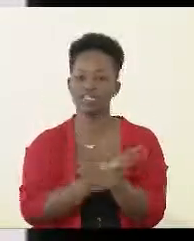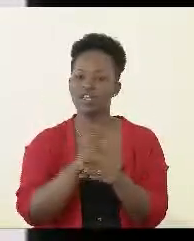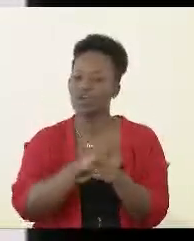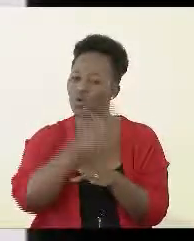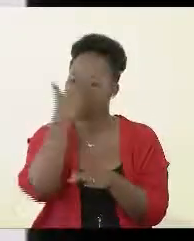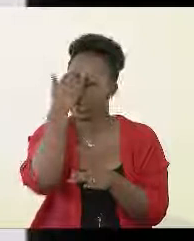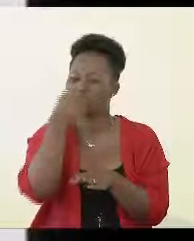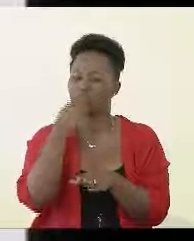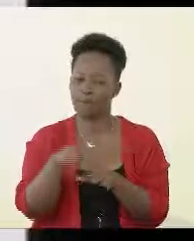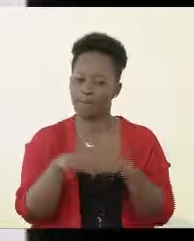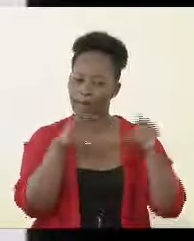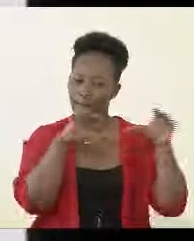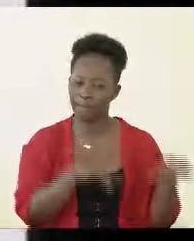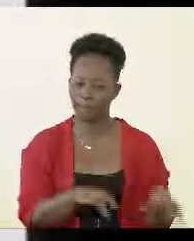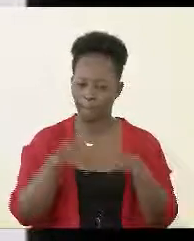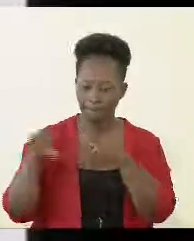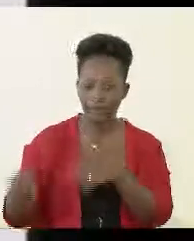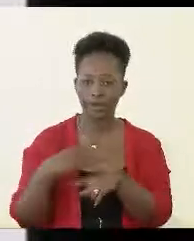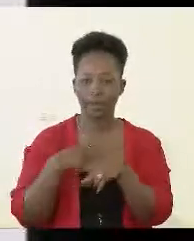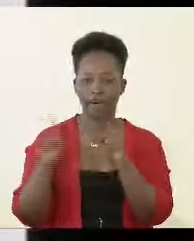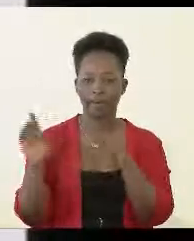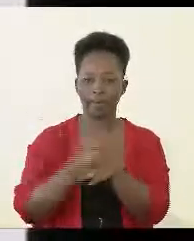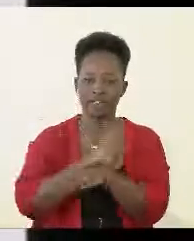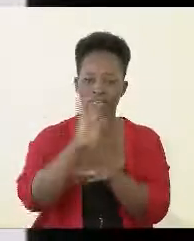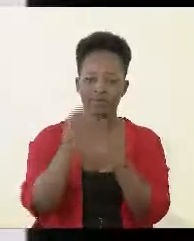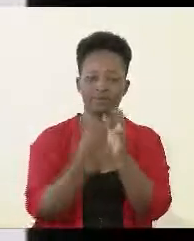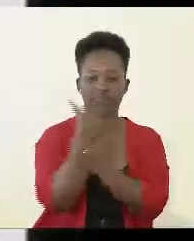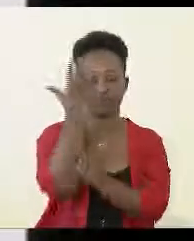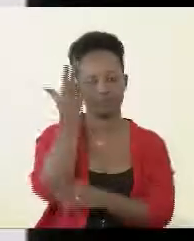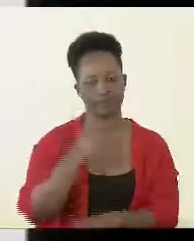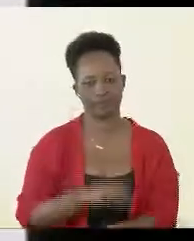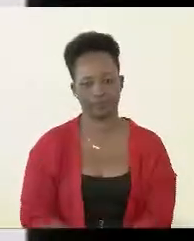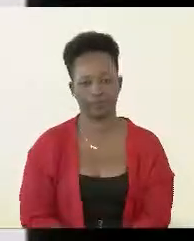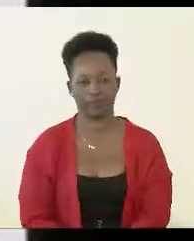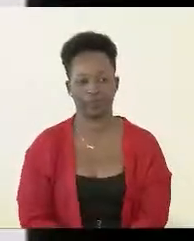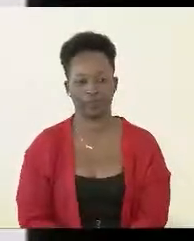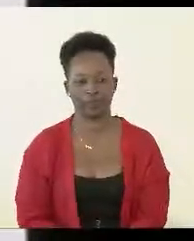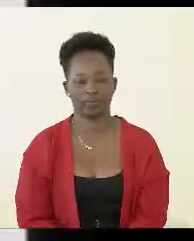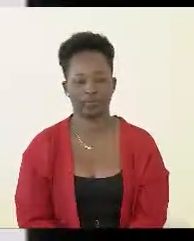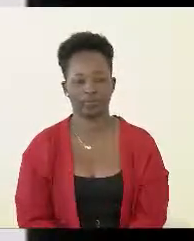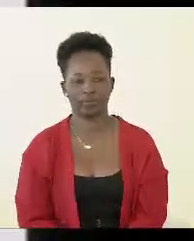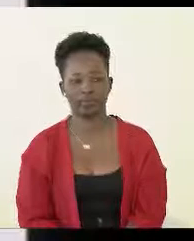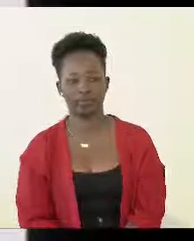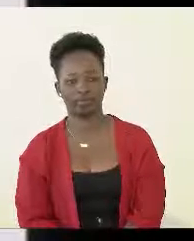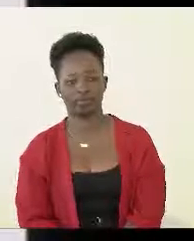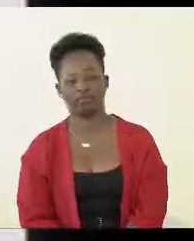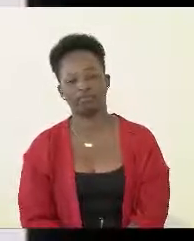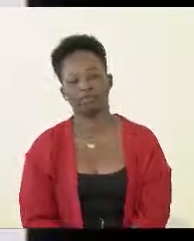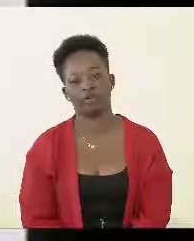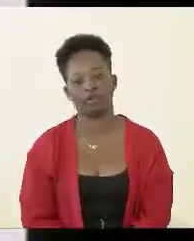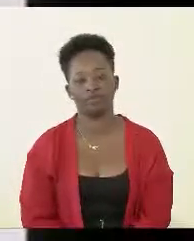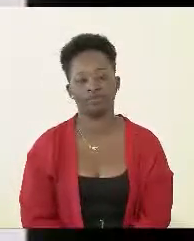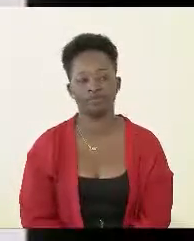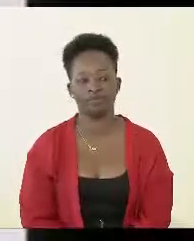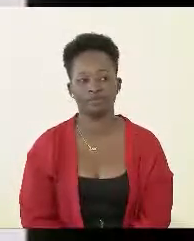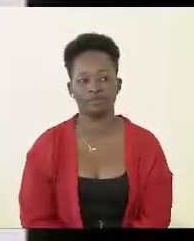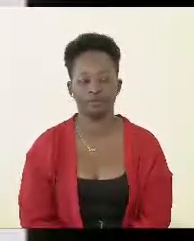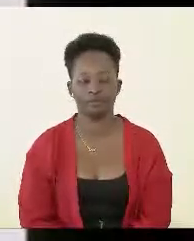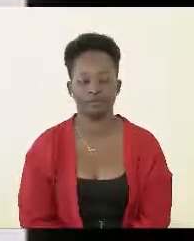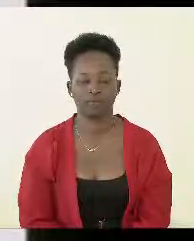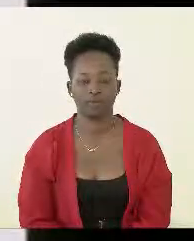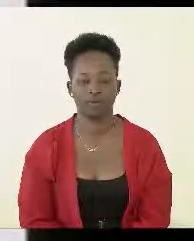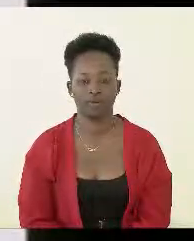you struggle to grow and expand your business? So what does this question want us to do? Why would you struggle